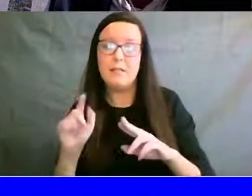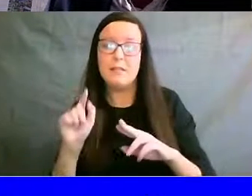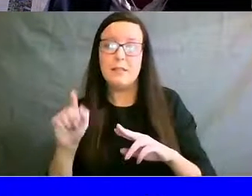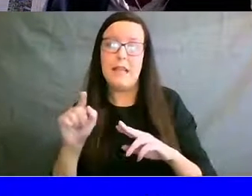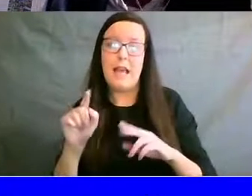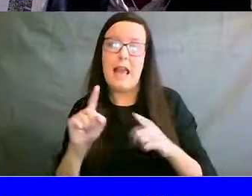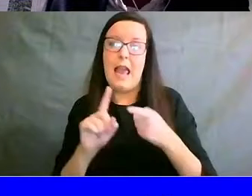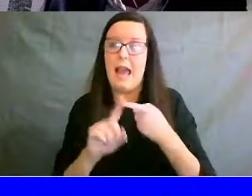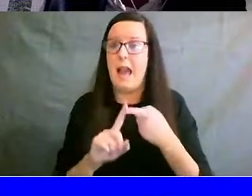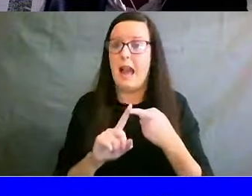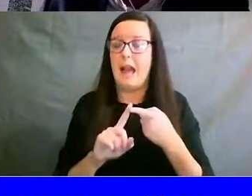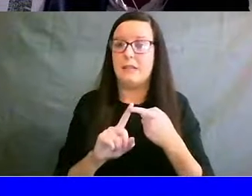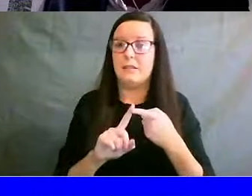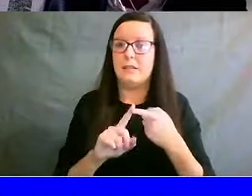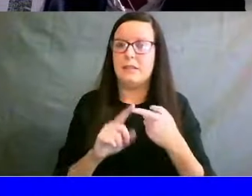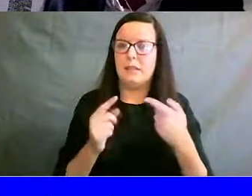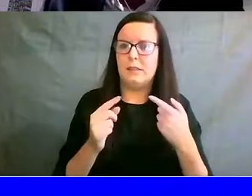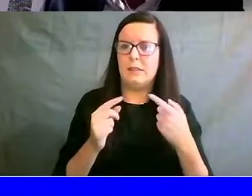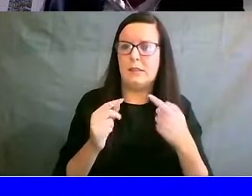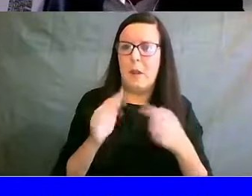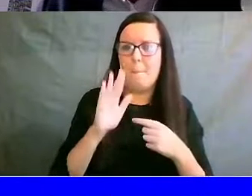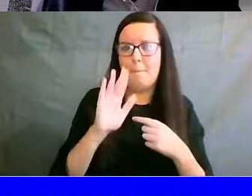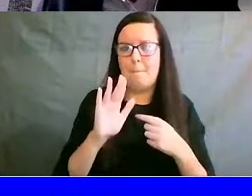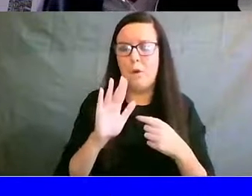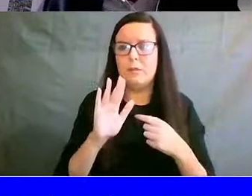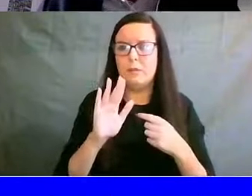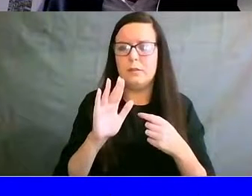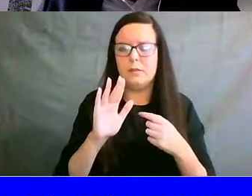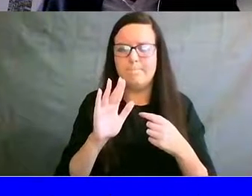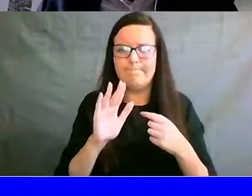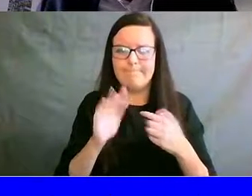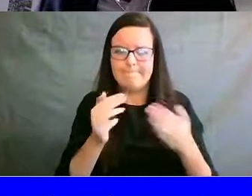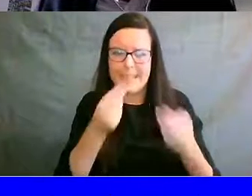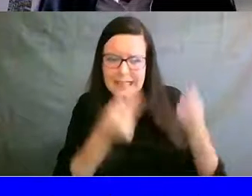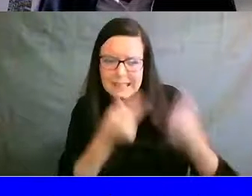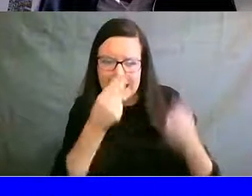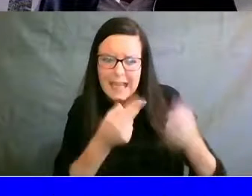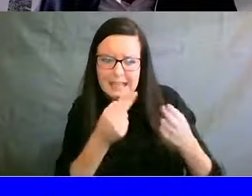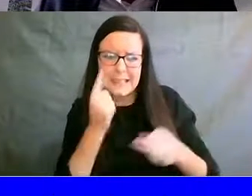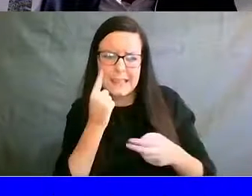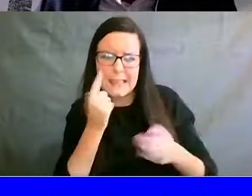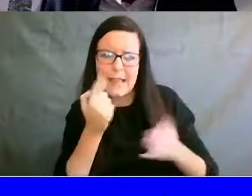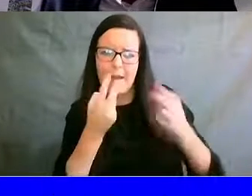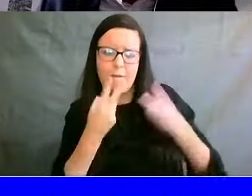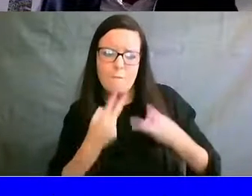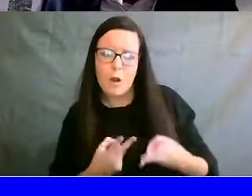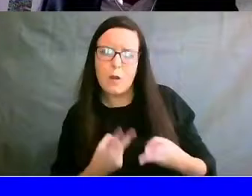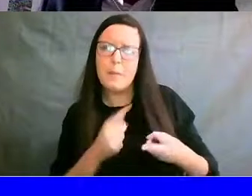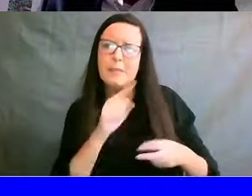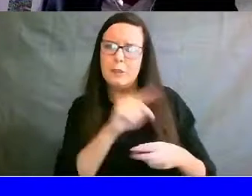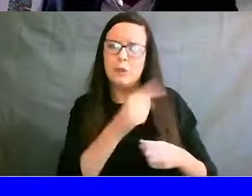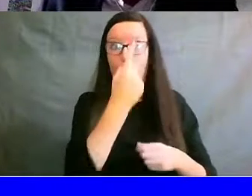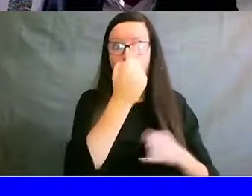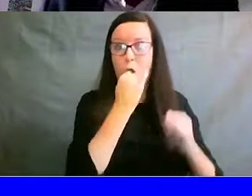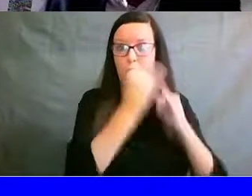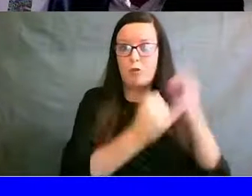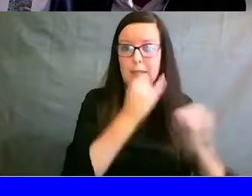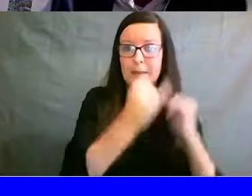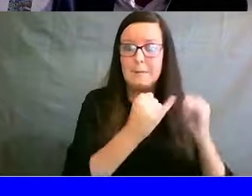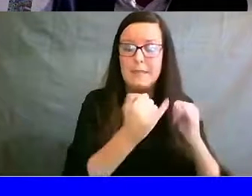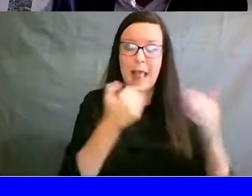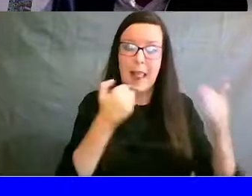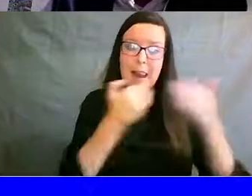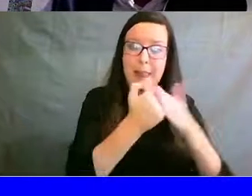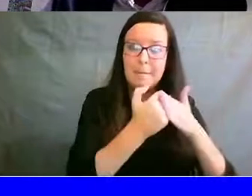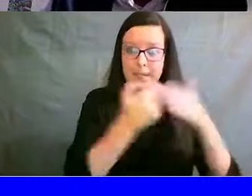it helped to inform an assessment of vulnerability. So that was one major criticism of the 1992 Act, was its limited focus. A